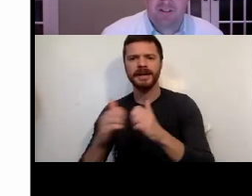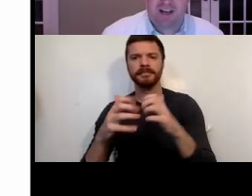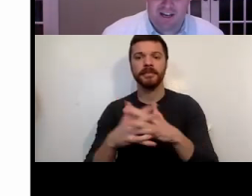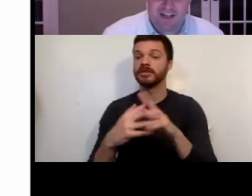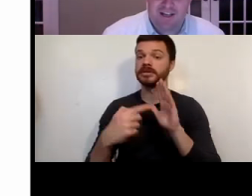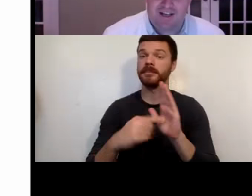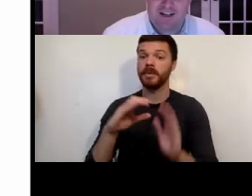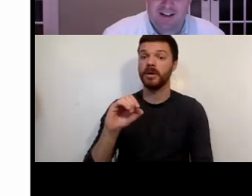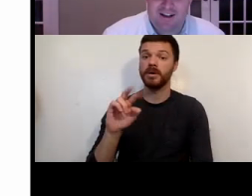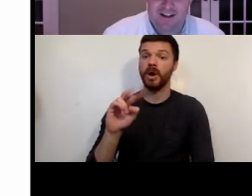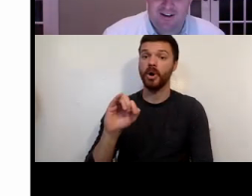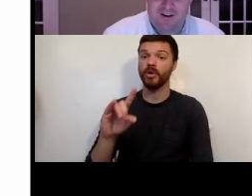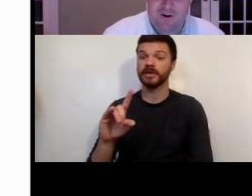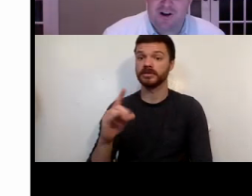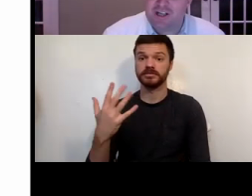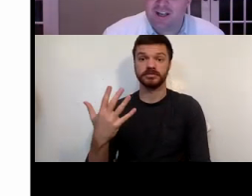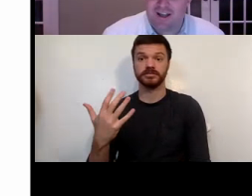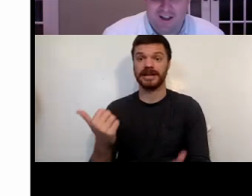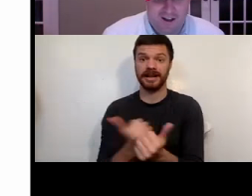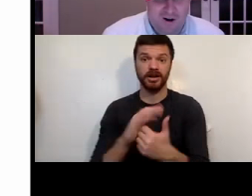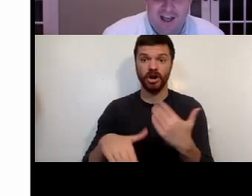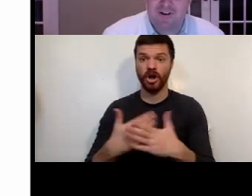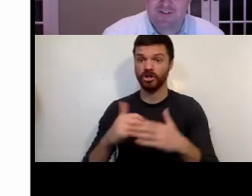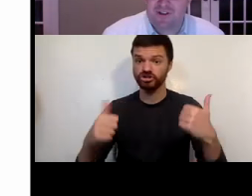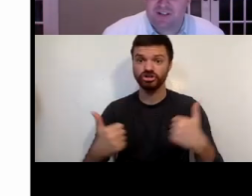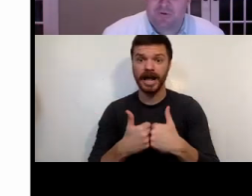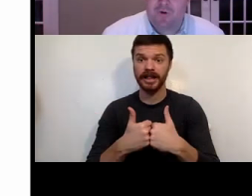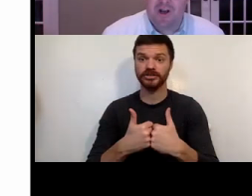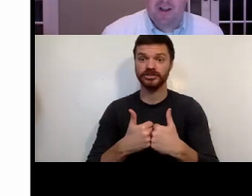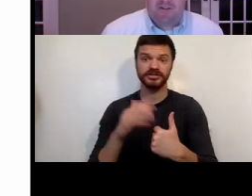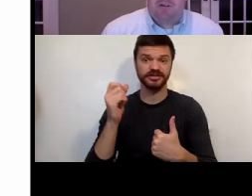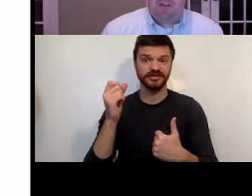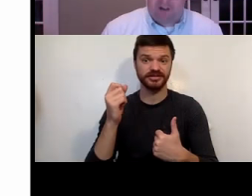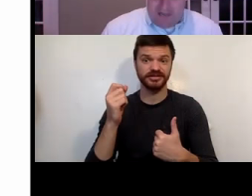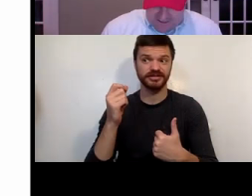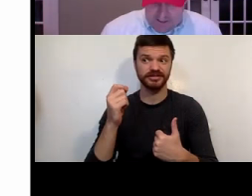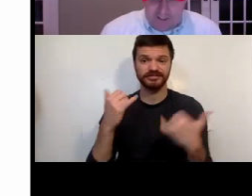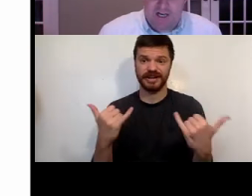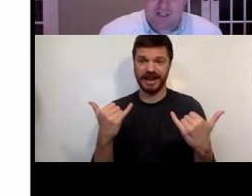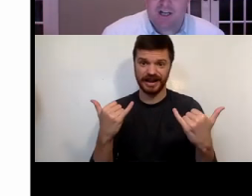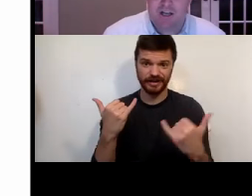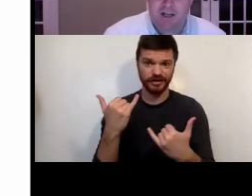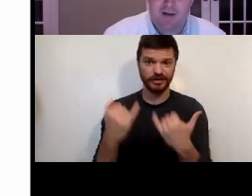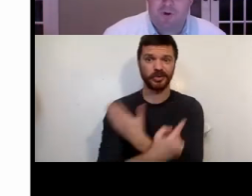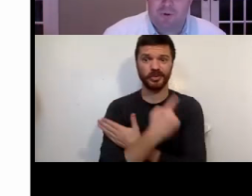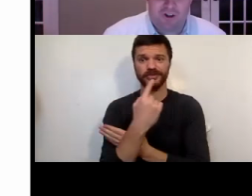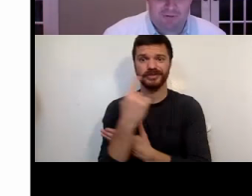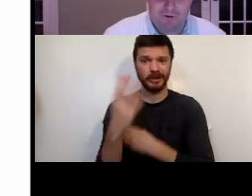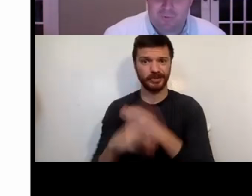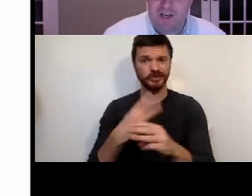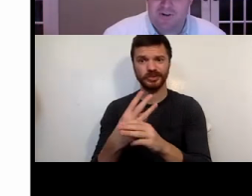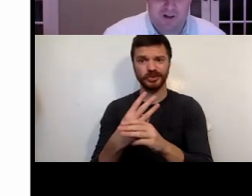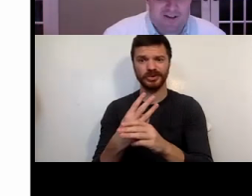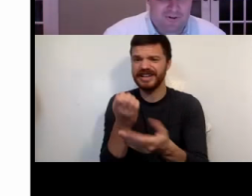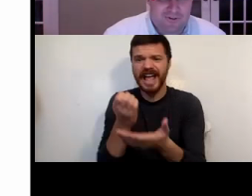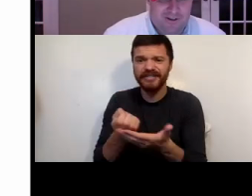our society currently aren't evidence of this, I don't know what is. Things are constantly changing at multiple levels, and we